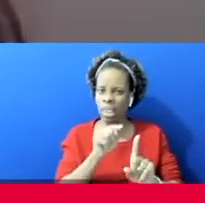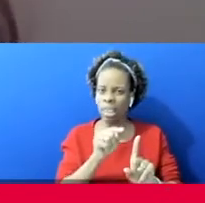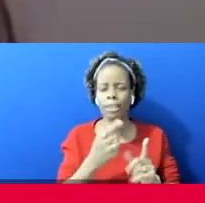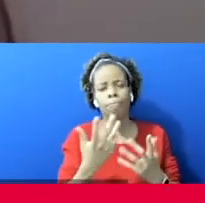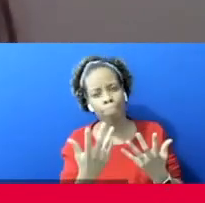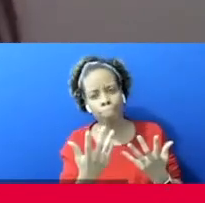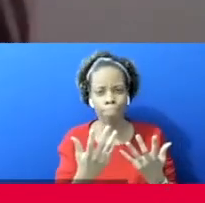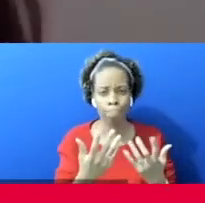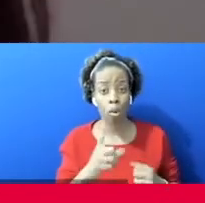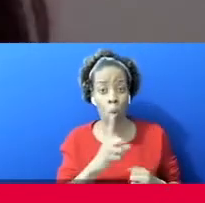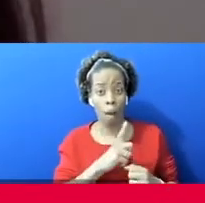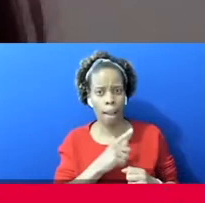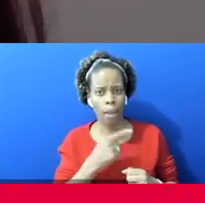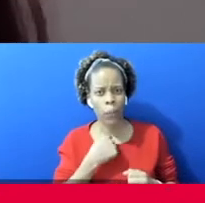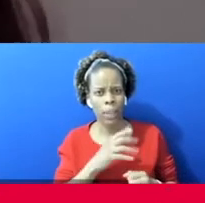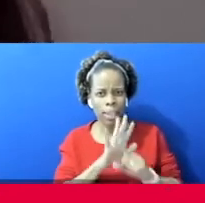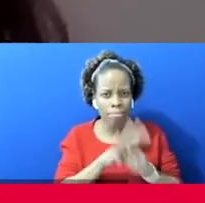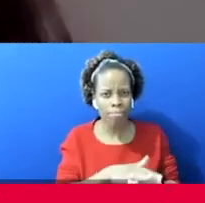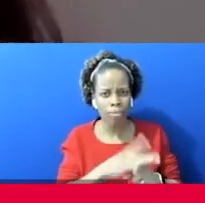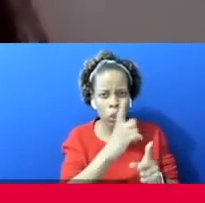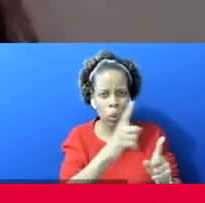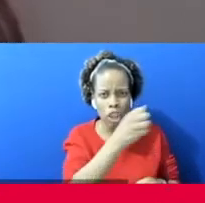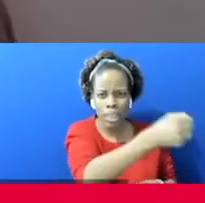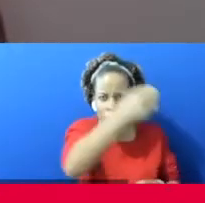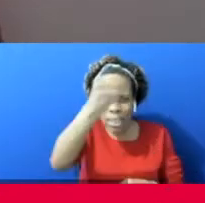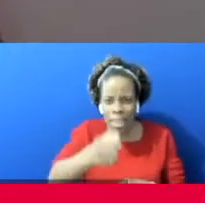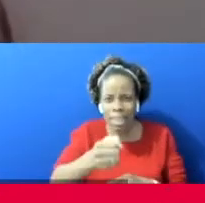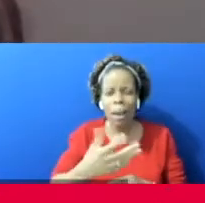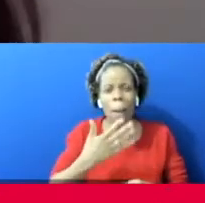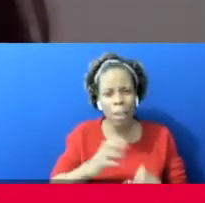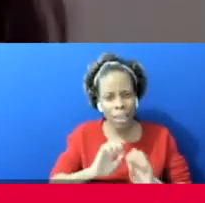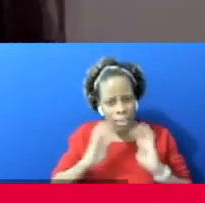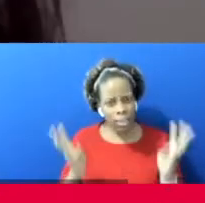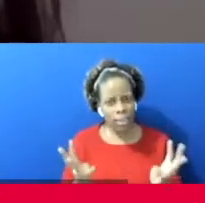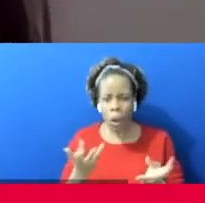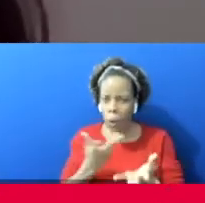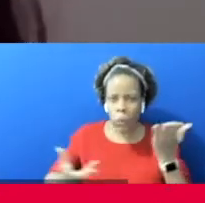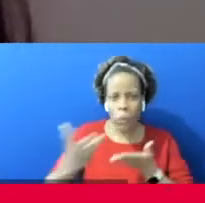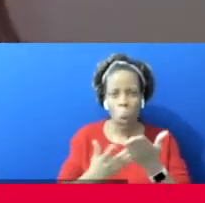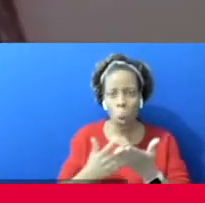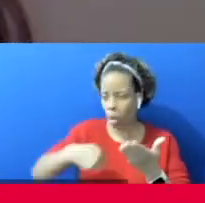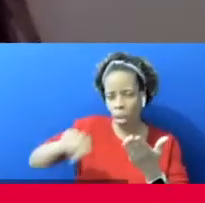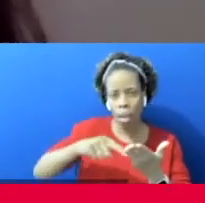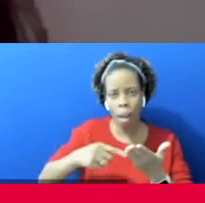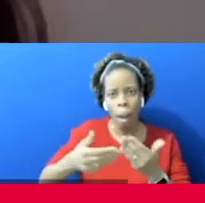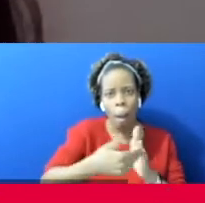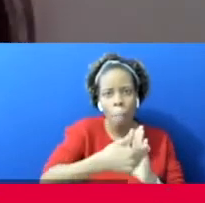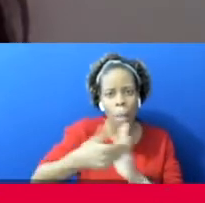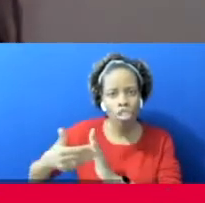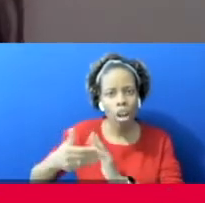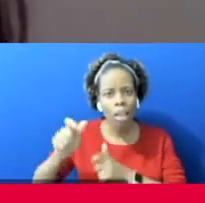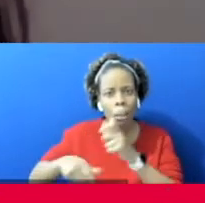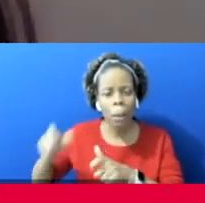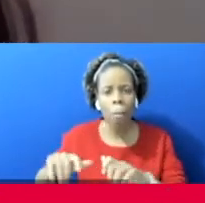trying to force them to be in the same room with workers or marginalized students, for example, because there will always be a bureaucratic process they'll try to put in